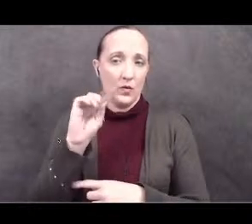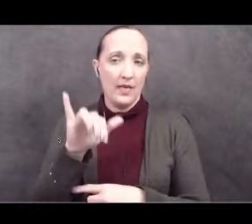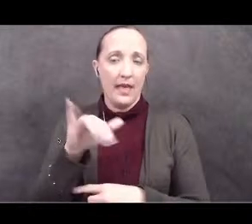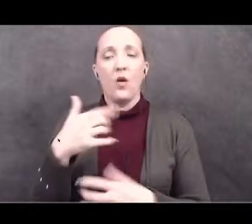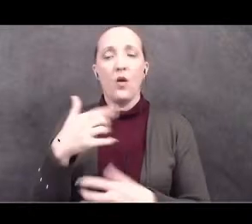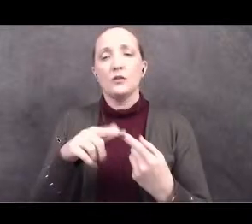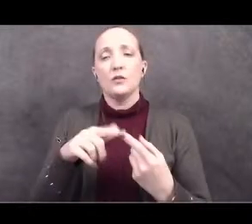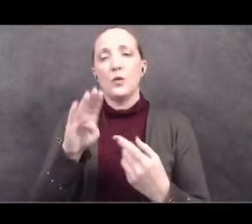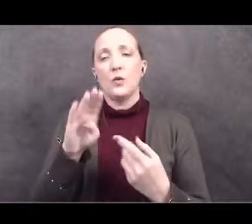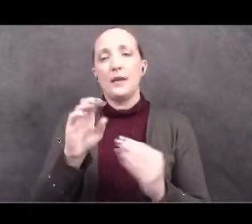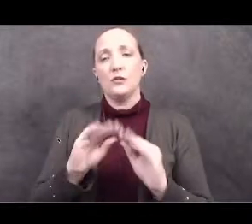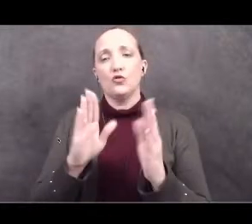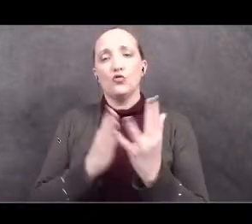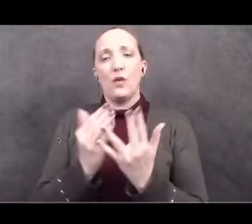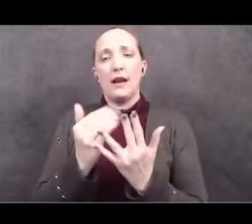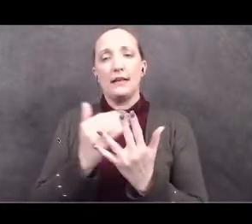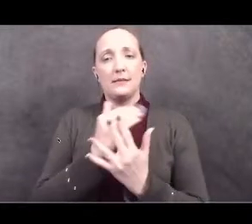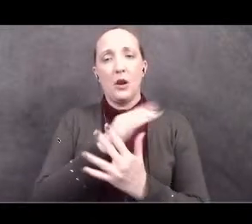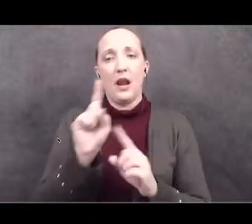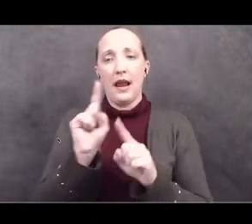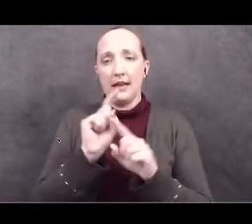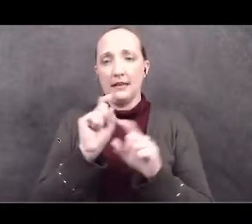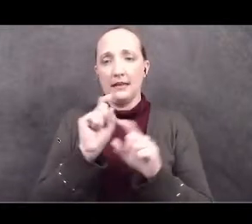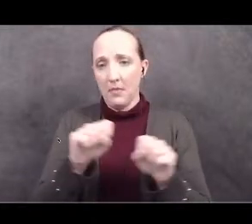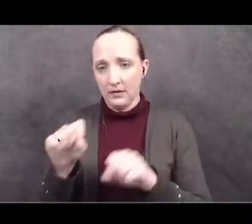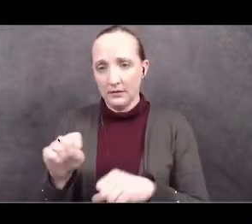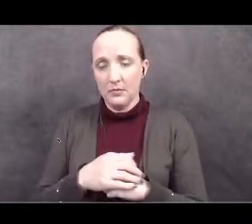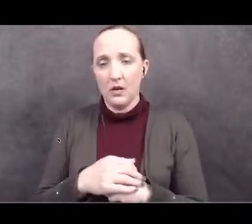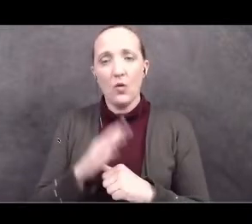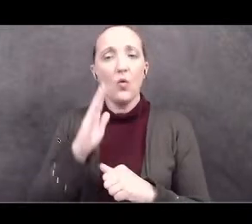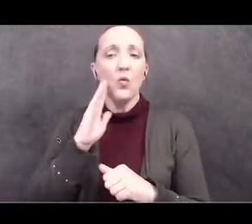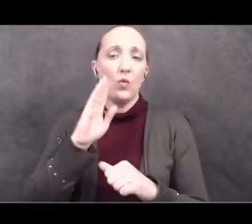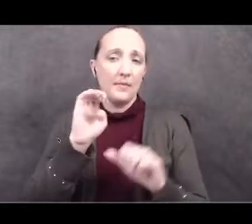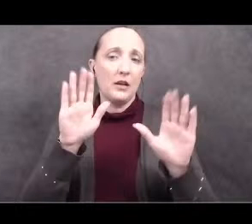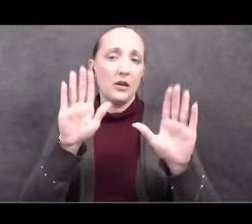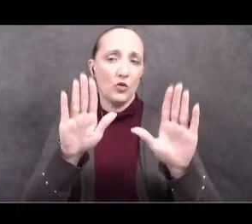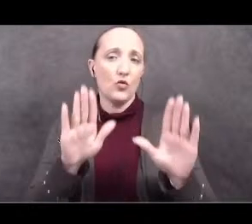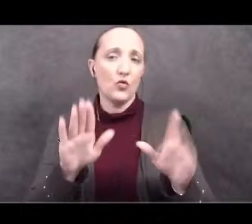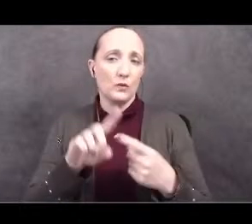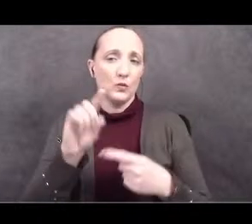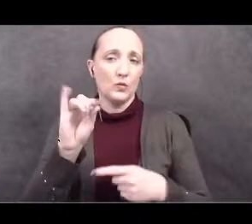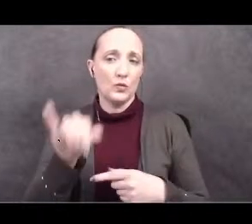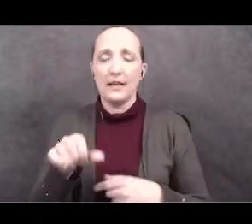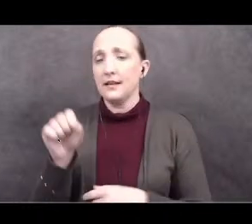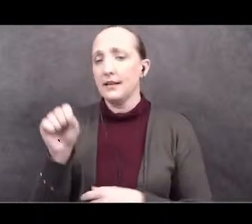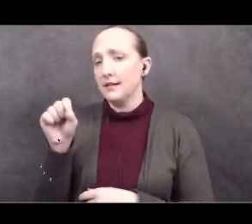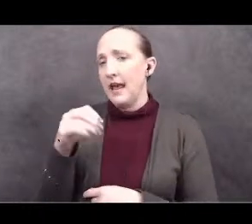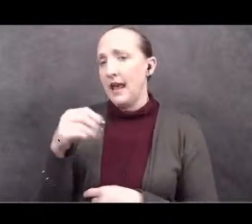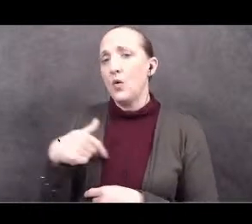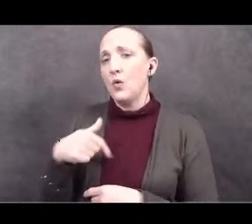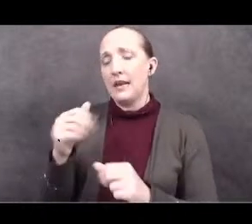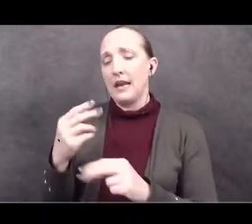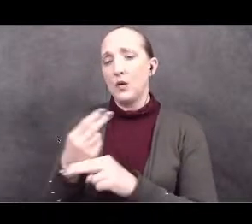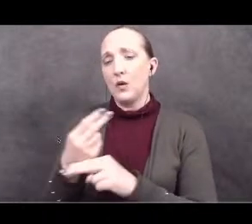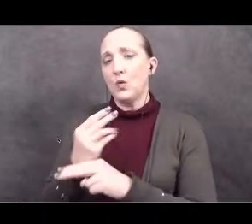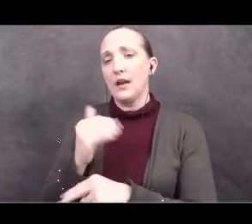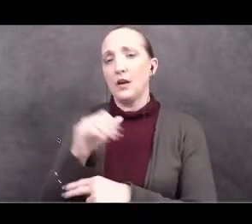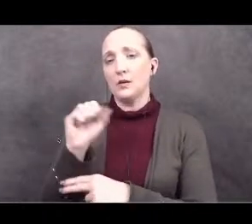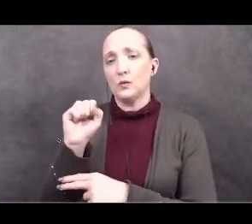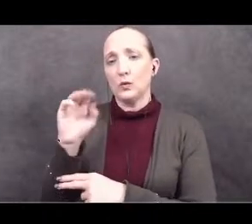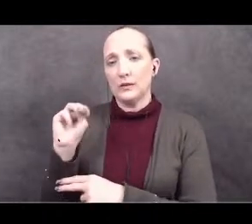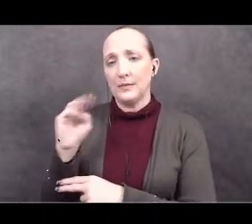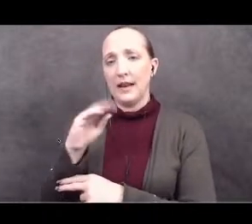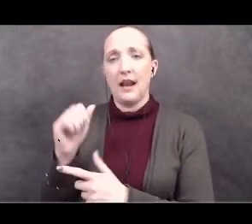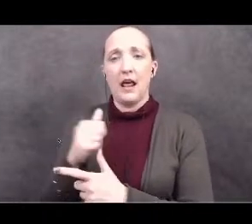transparent as possible so um that would be great if we could do that I agree and we can utilize um obviously our our social media Network and other